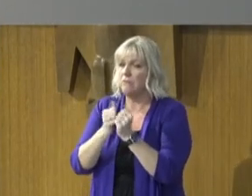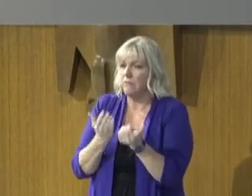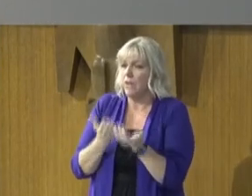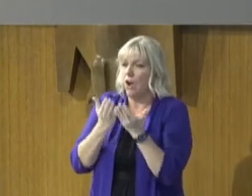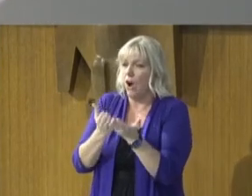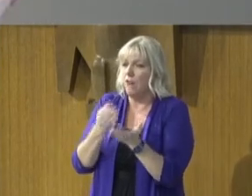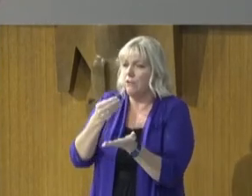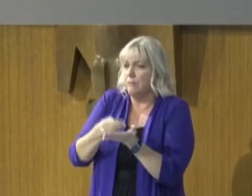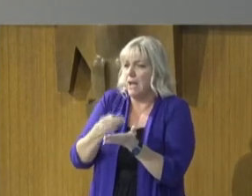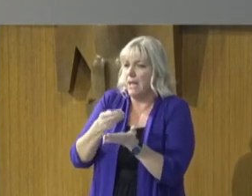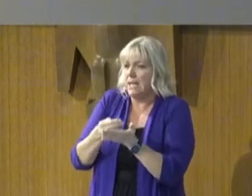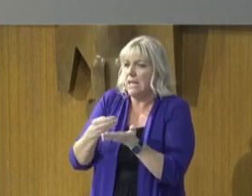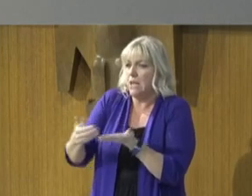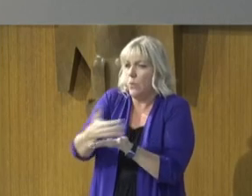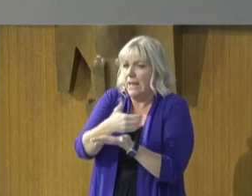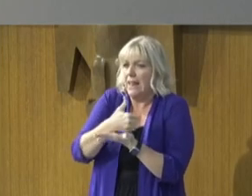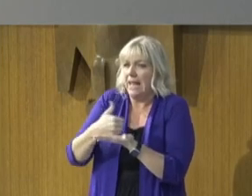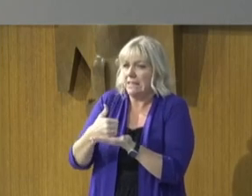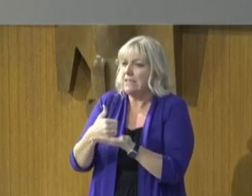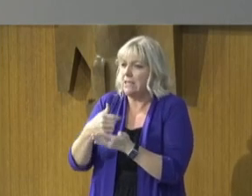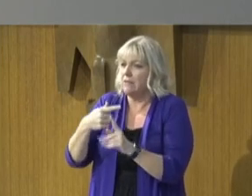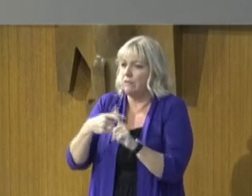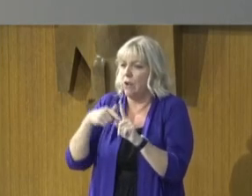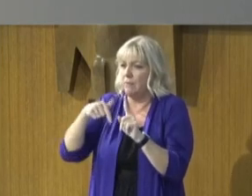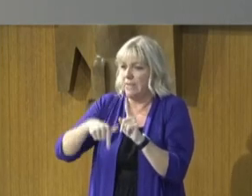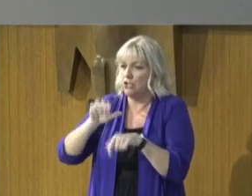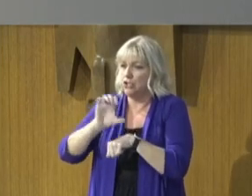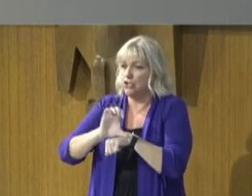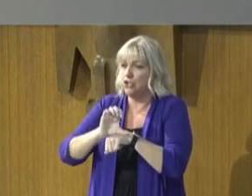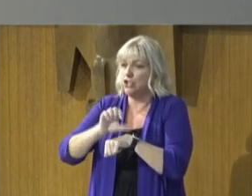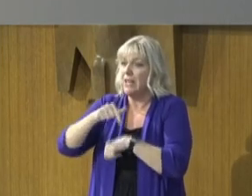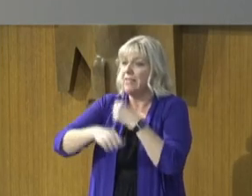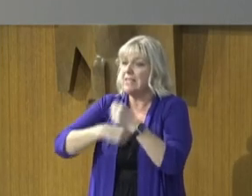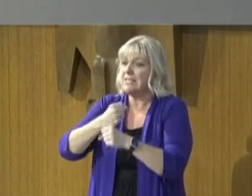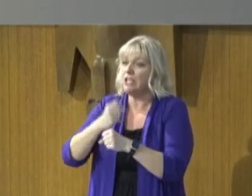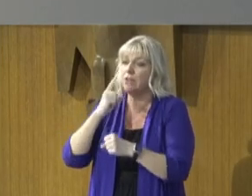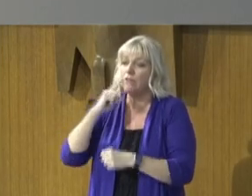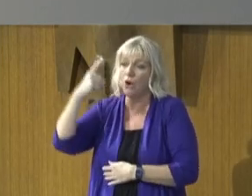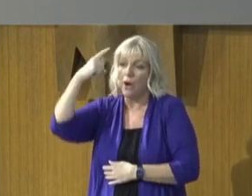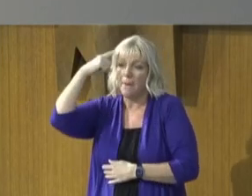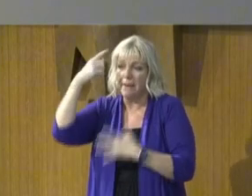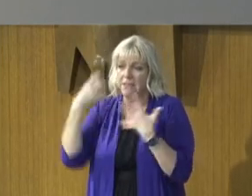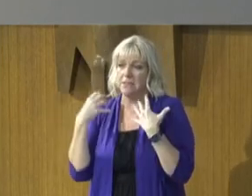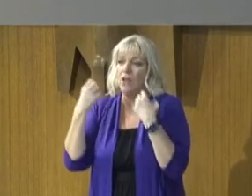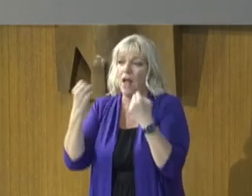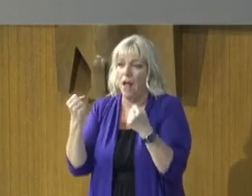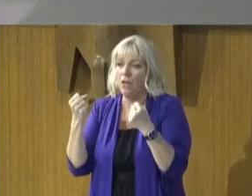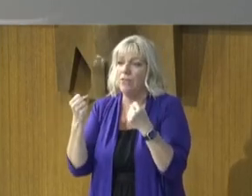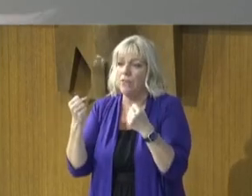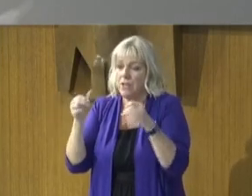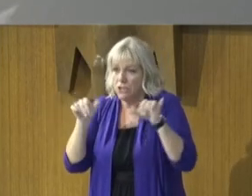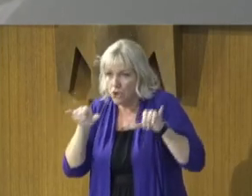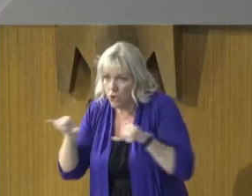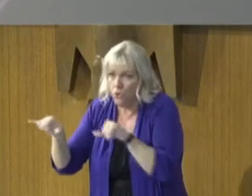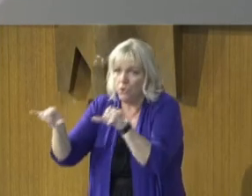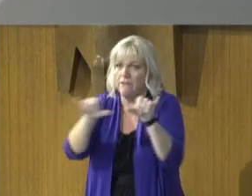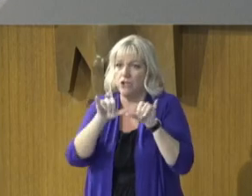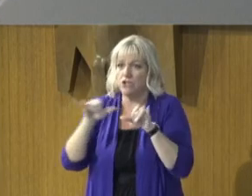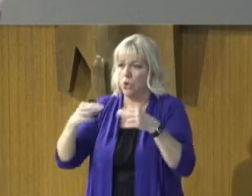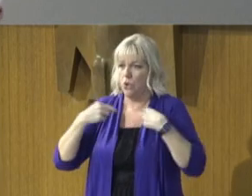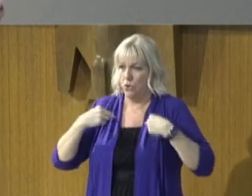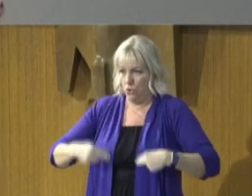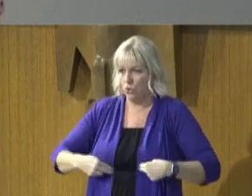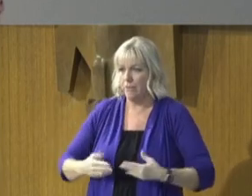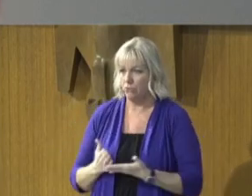money that is collected in our denomination. And this year's theme is mental health is a universal human right. I think we can all agree on that. And